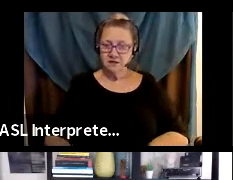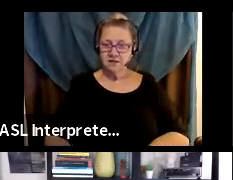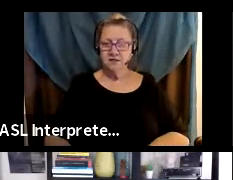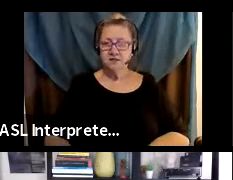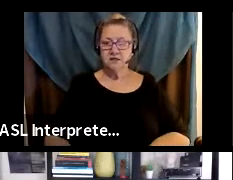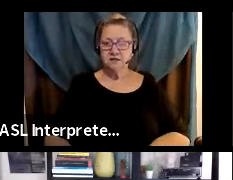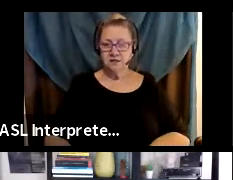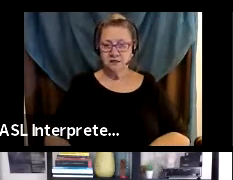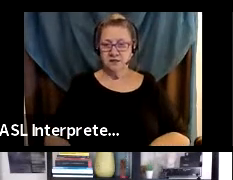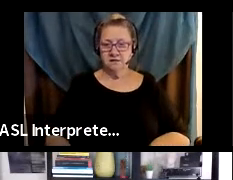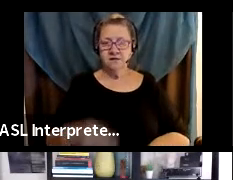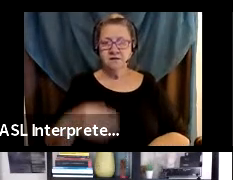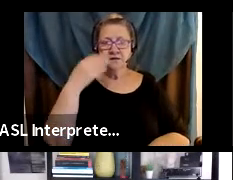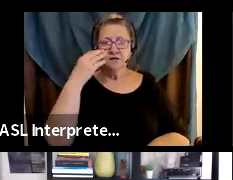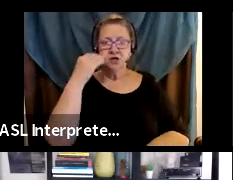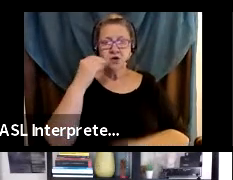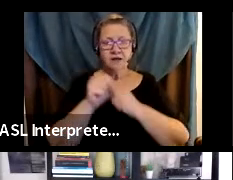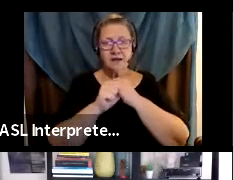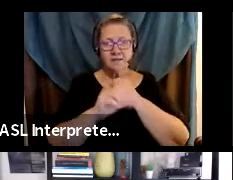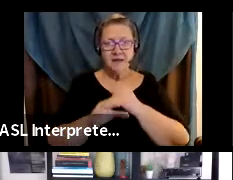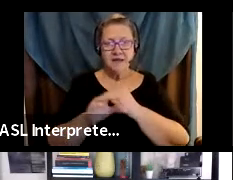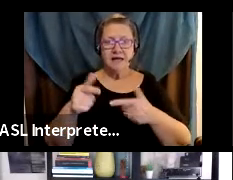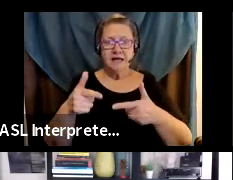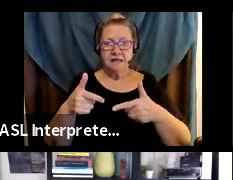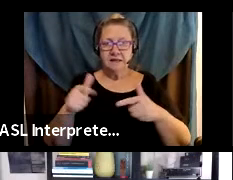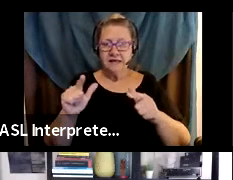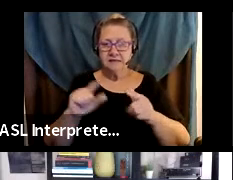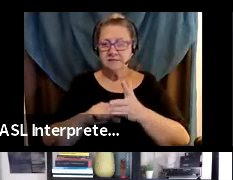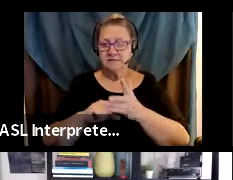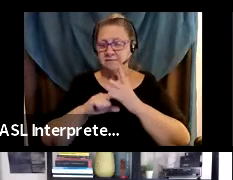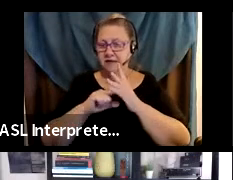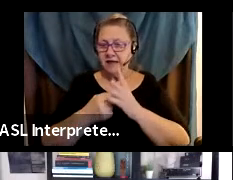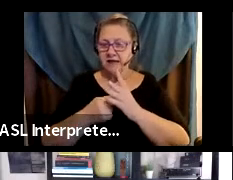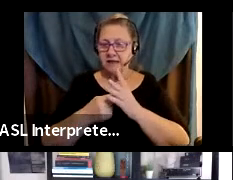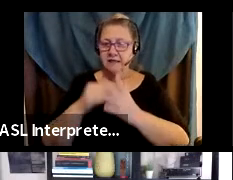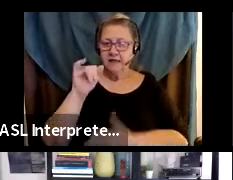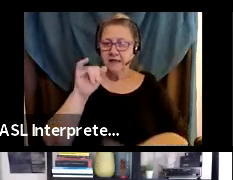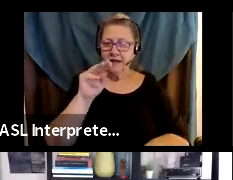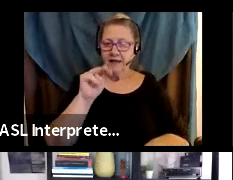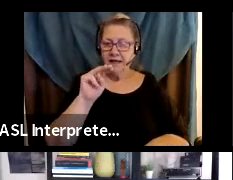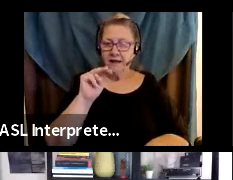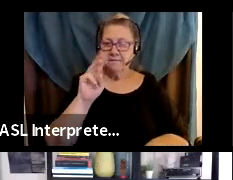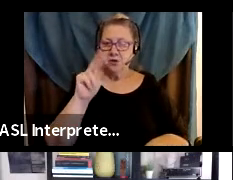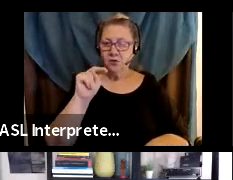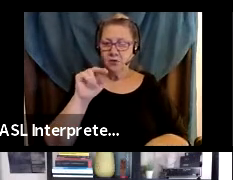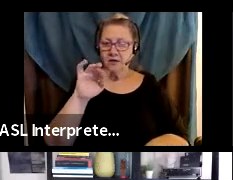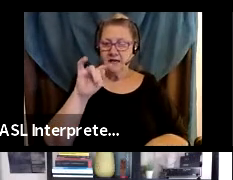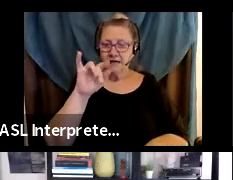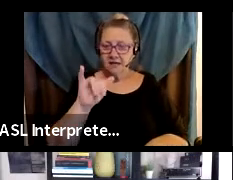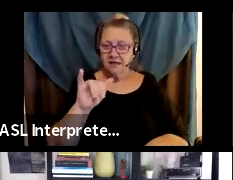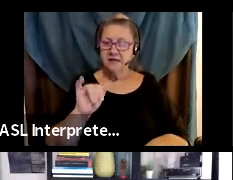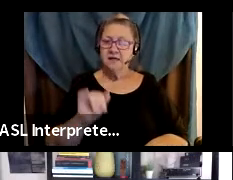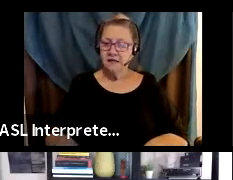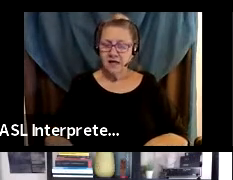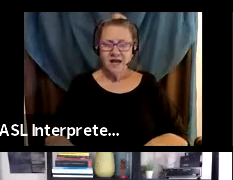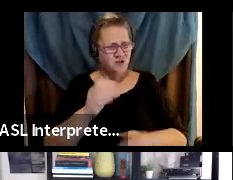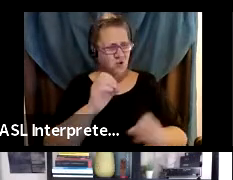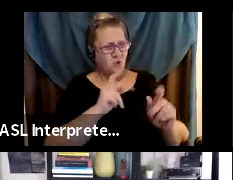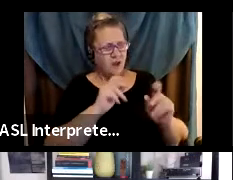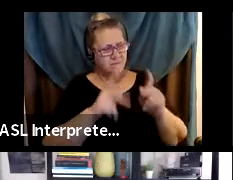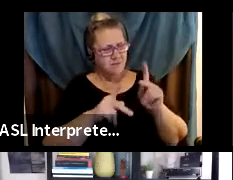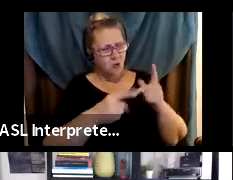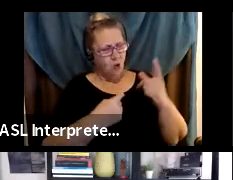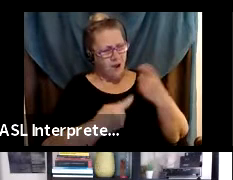to Immunity campaign really reflects that it's okay for people to have questions. It's okay for folks